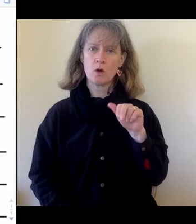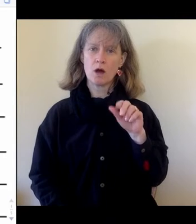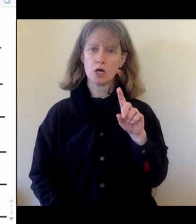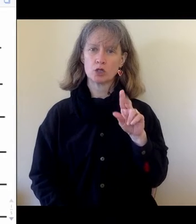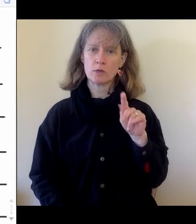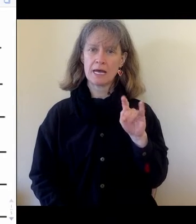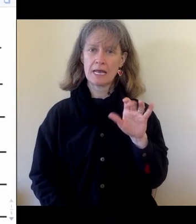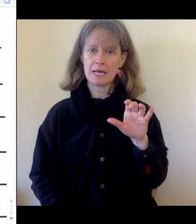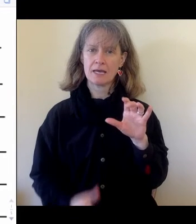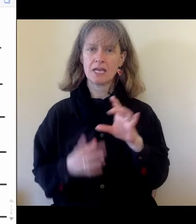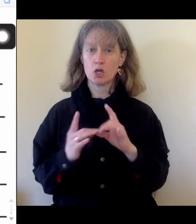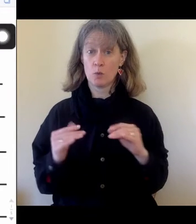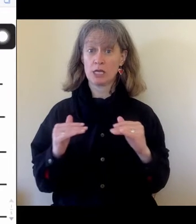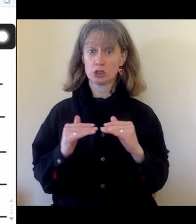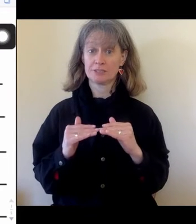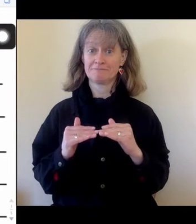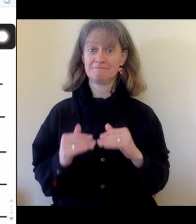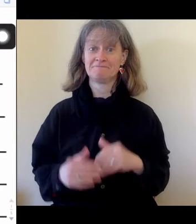equation.